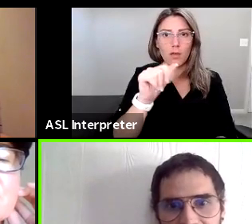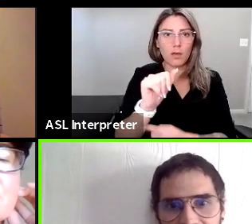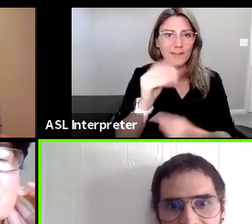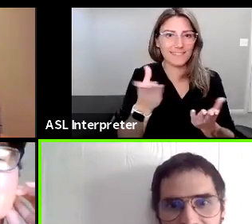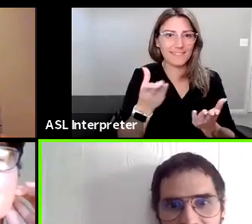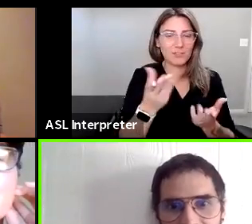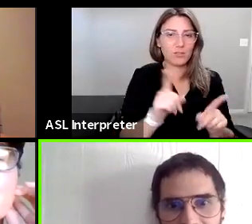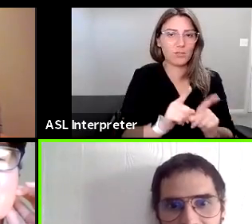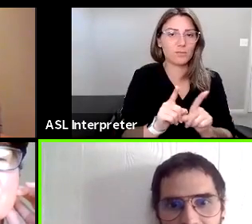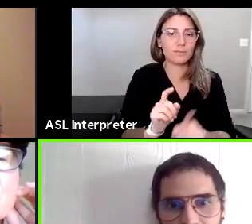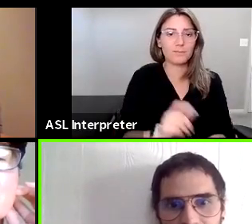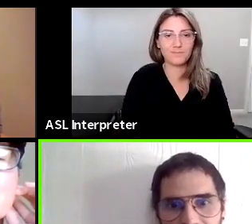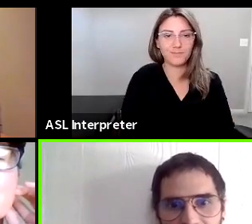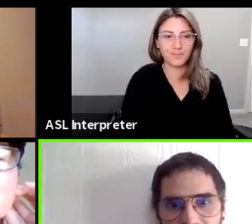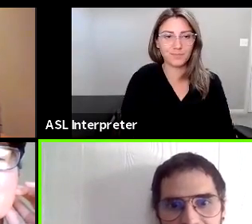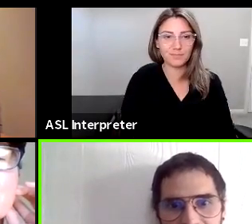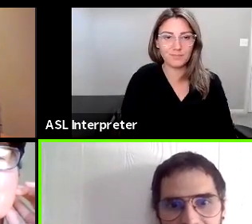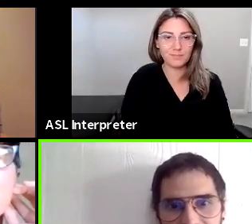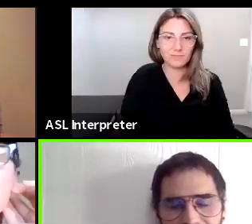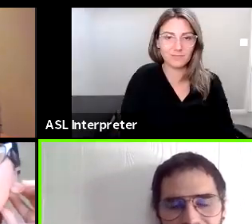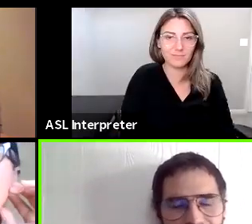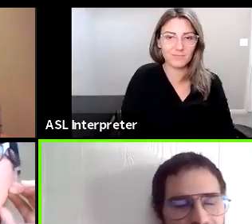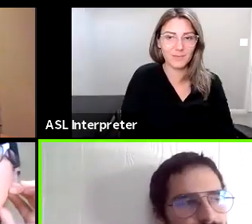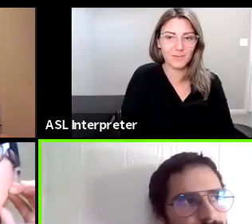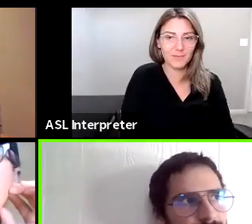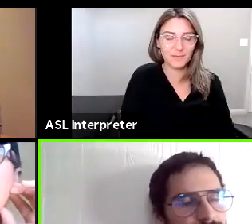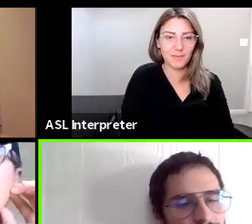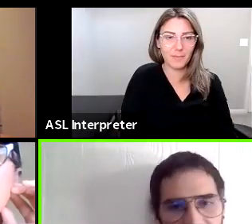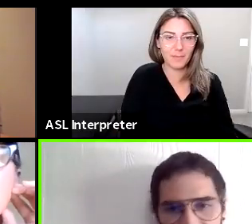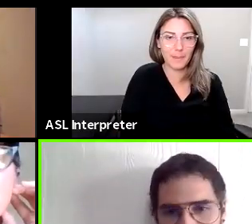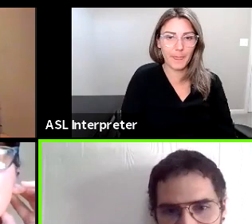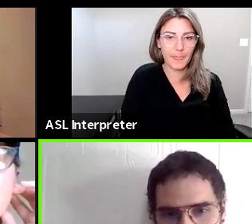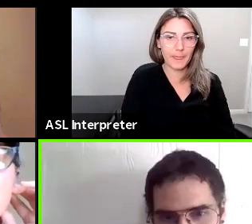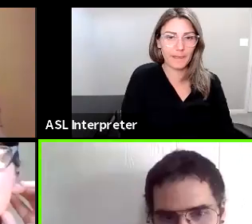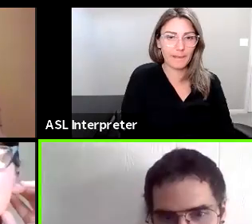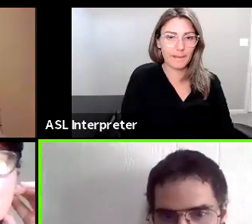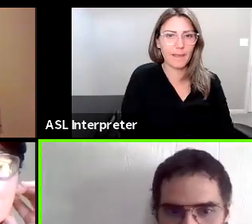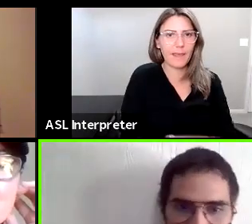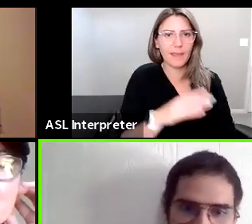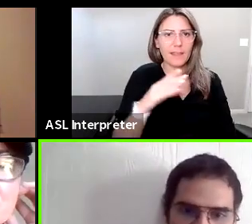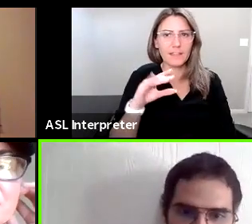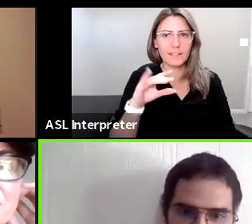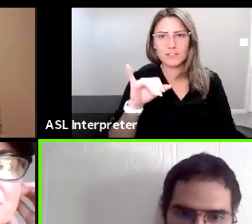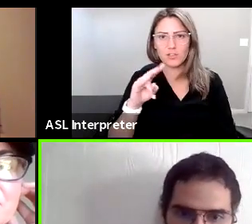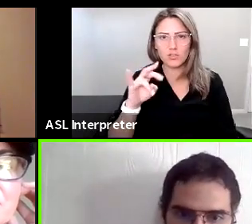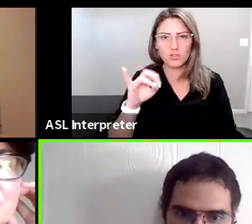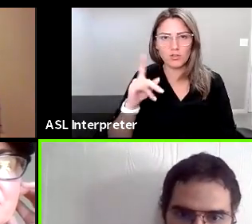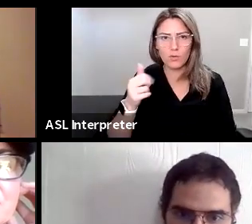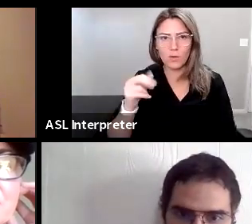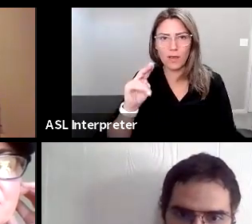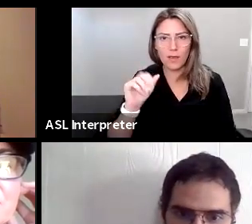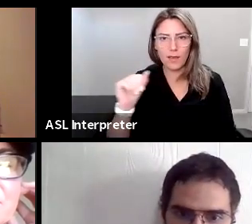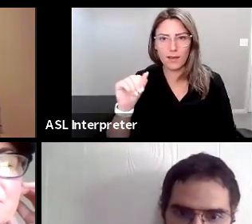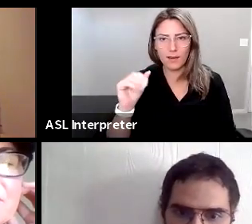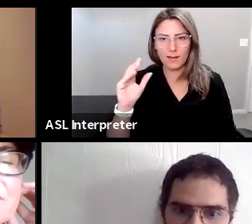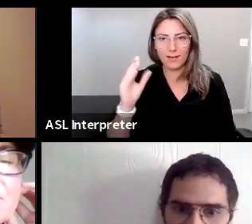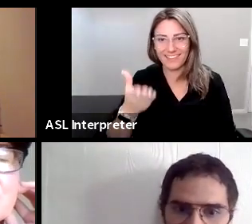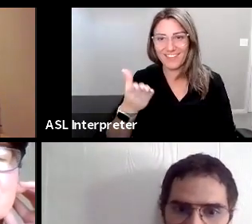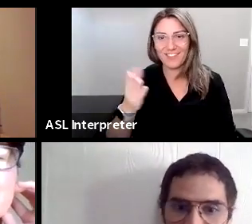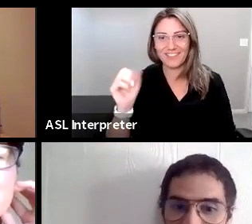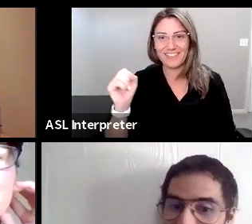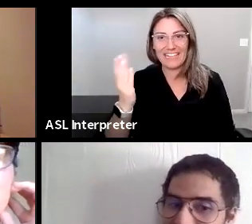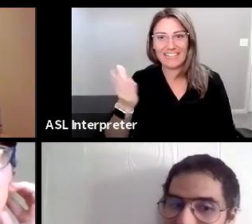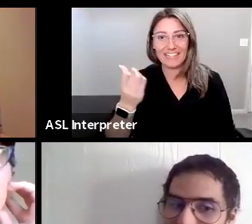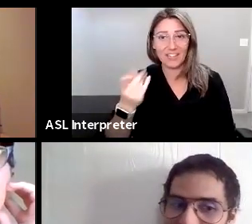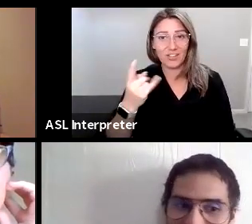but we've got, is Juliana there? Yes, I'm here.